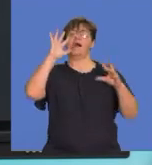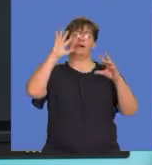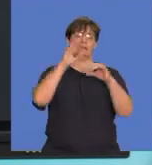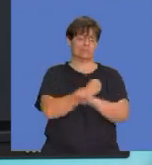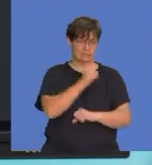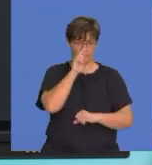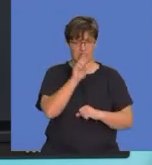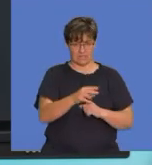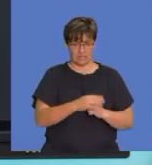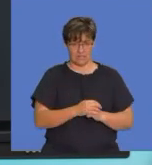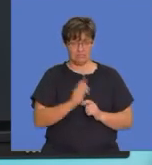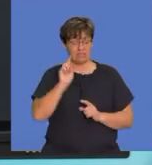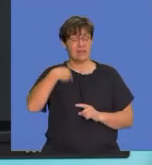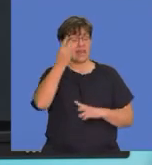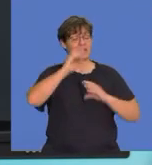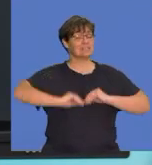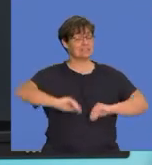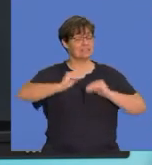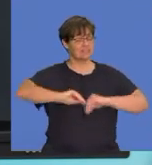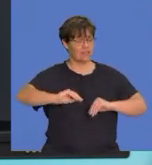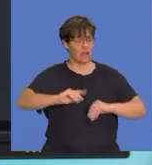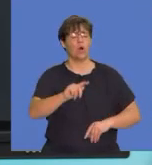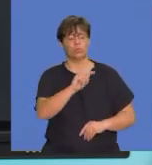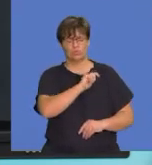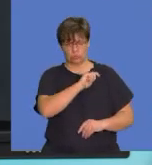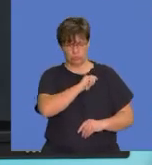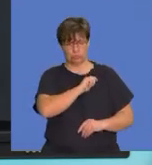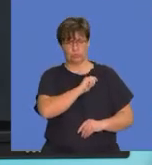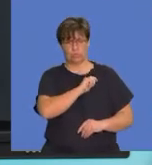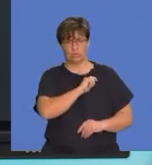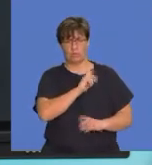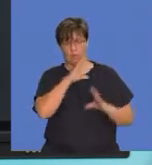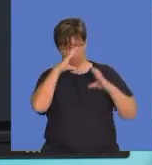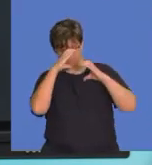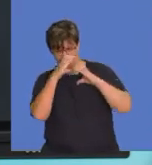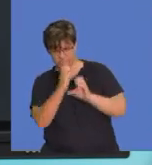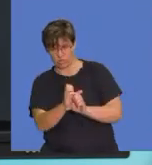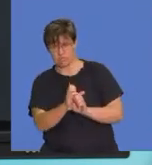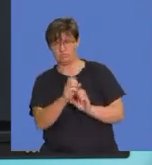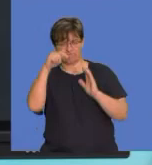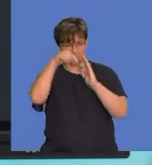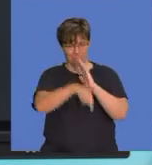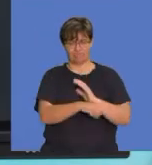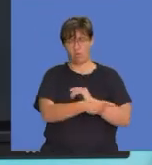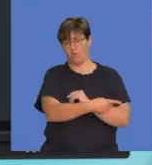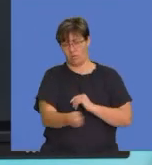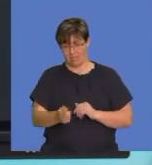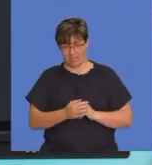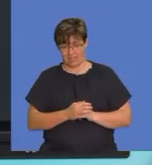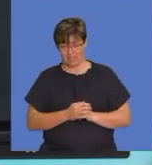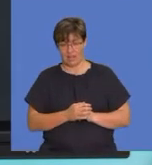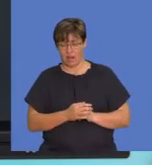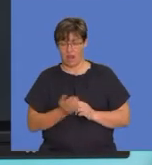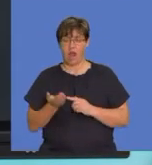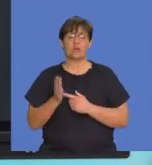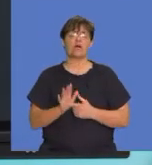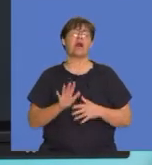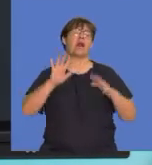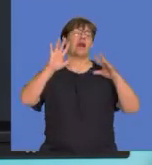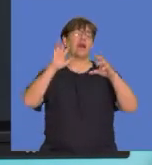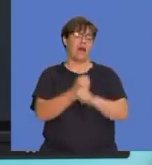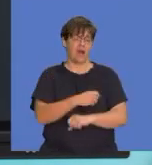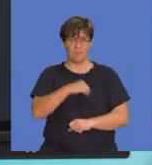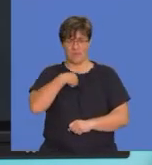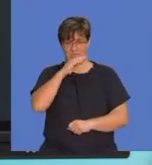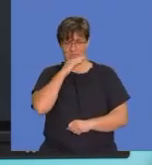things that I'm saying so that you can just see it. And then in our next lesson, we definitely gonna dwell more into all of this.